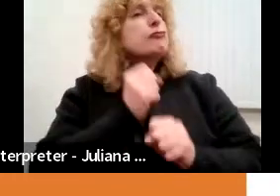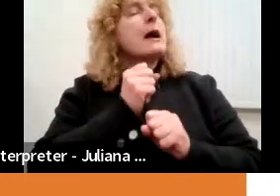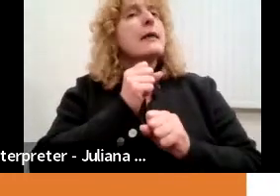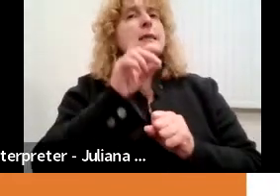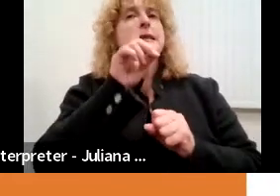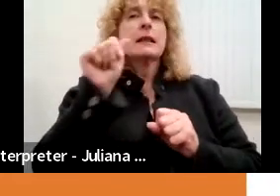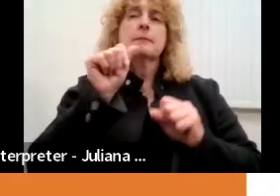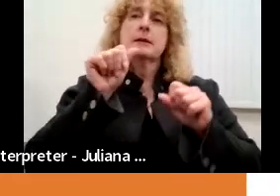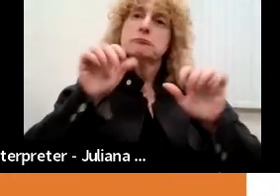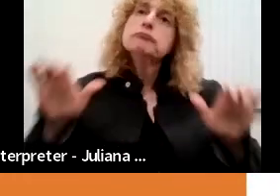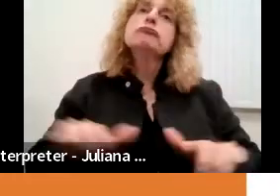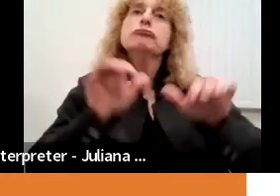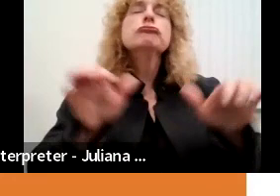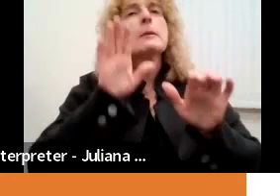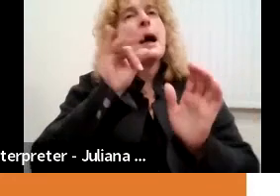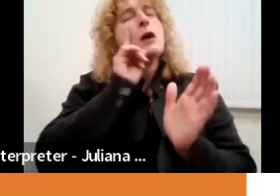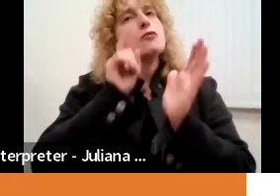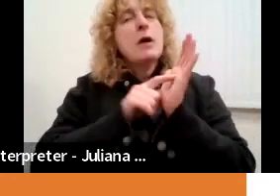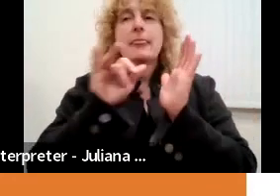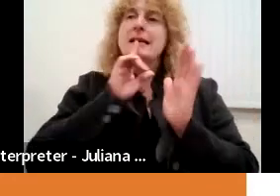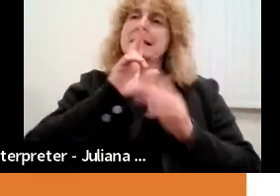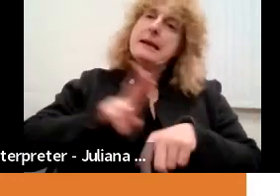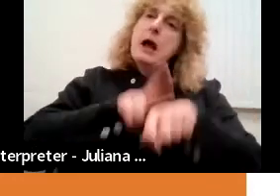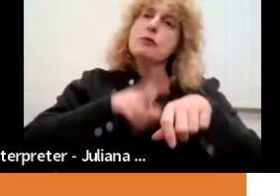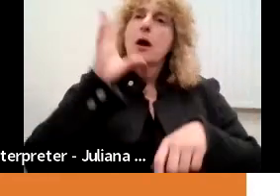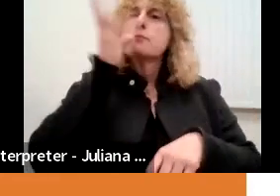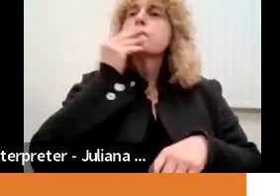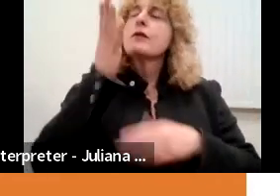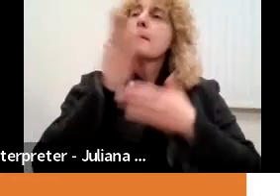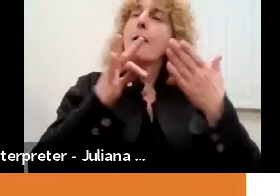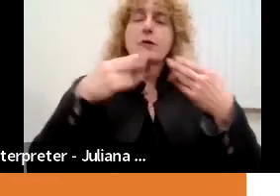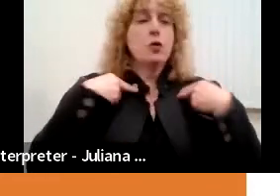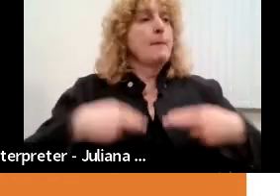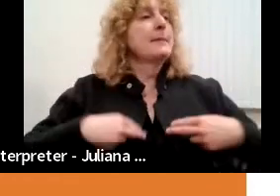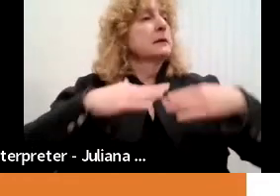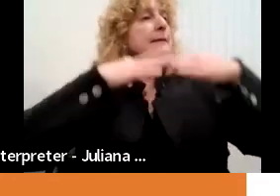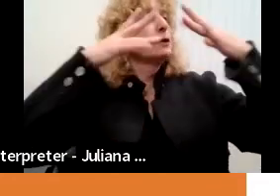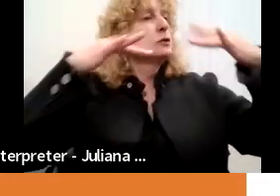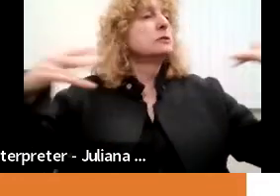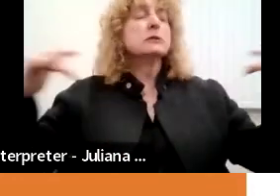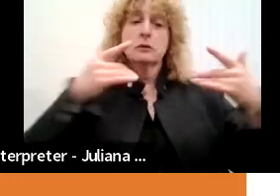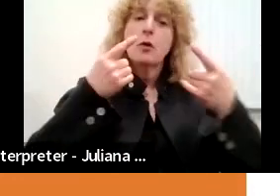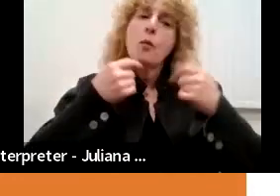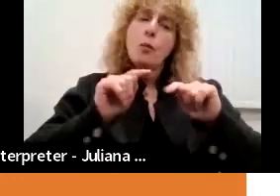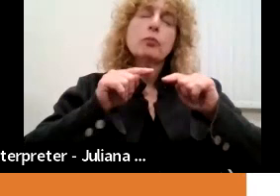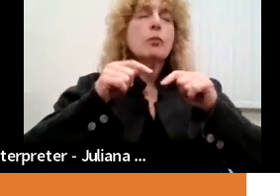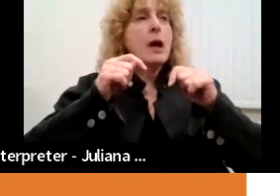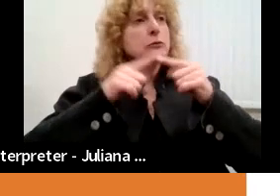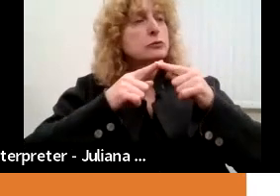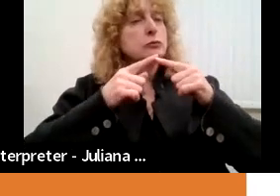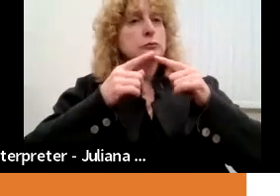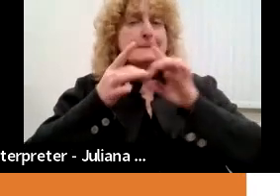by recognizing disability as a natural and beautiful part of human diversity while collaborating to dismantle all forms of